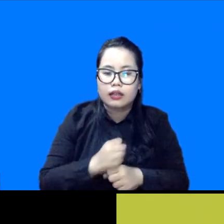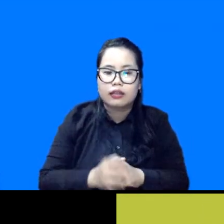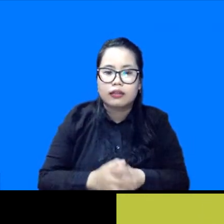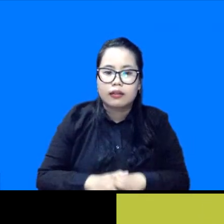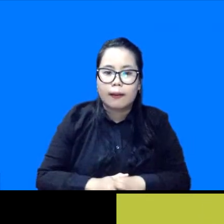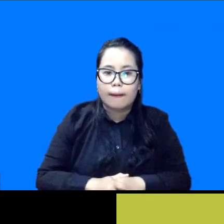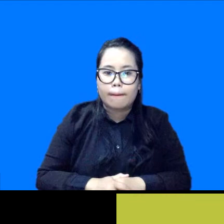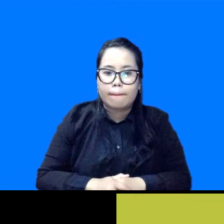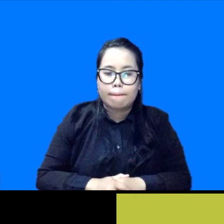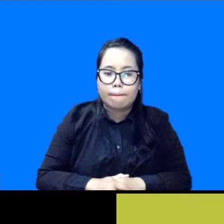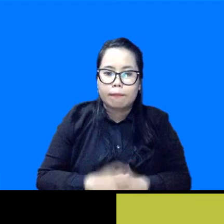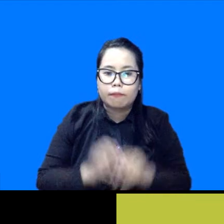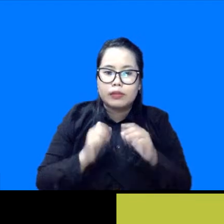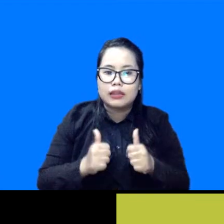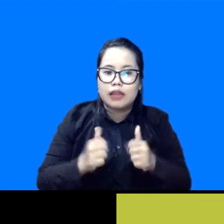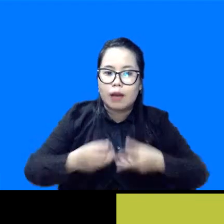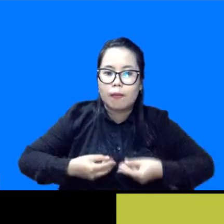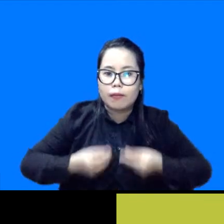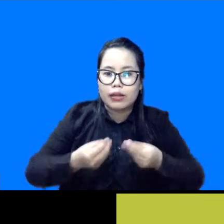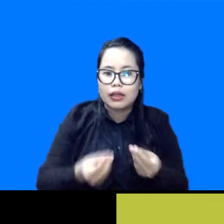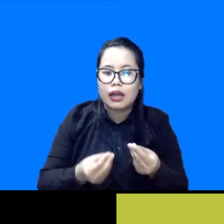new perspective on this.